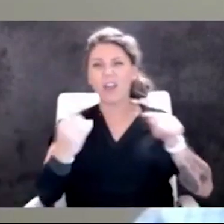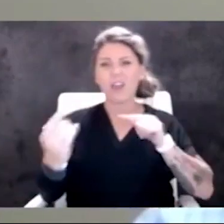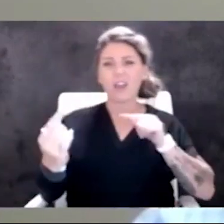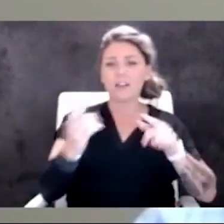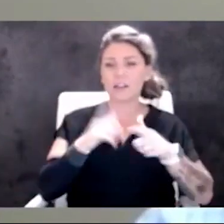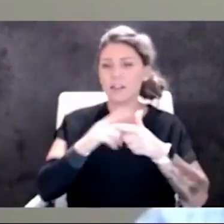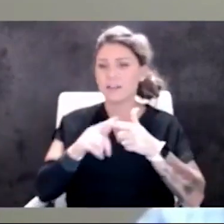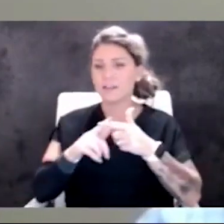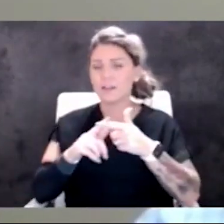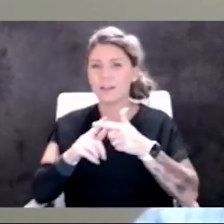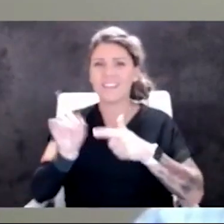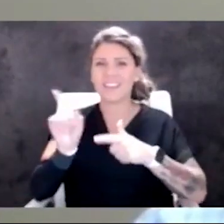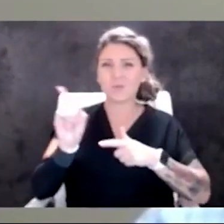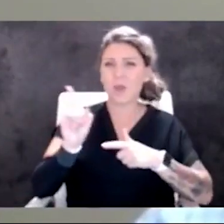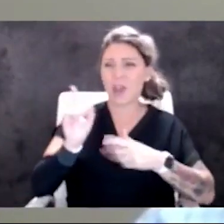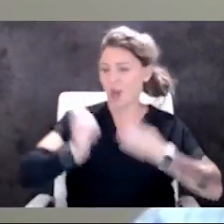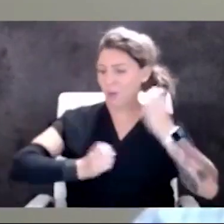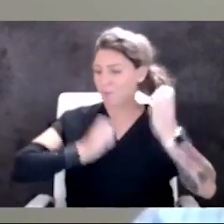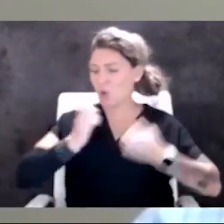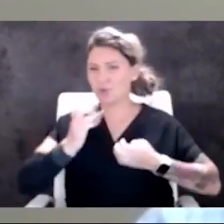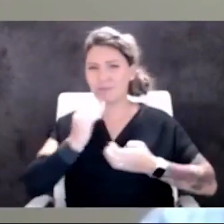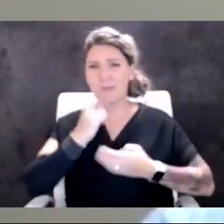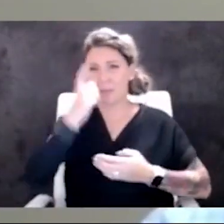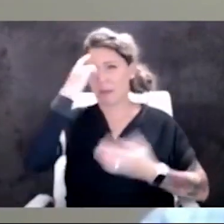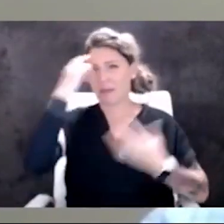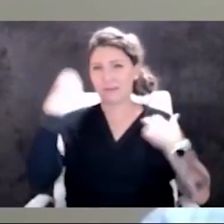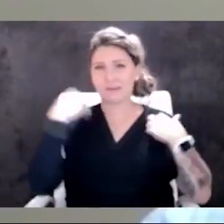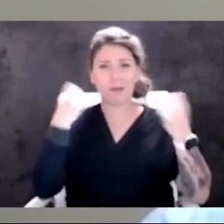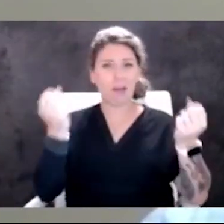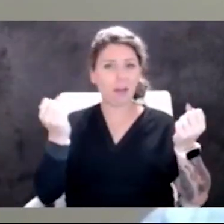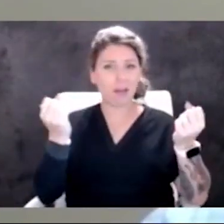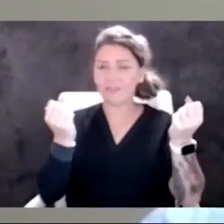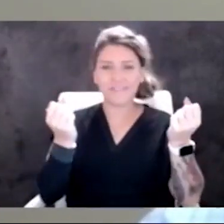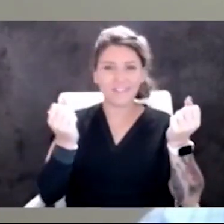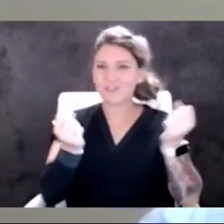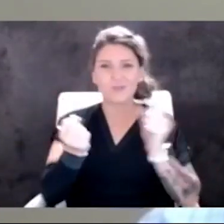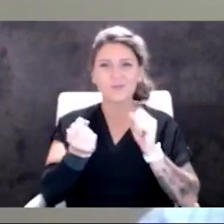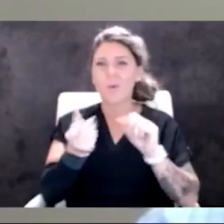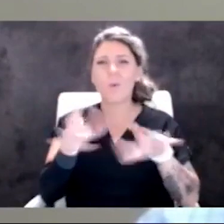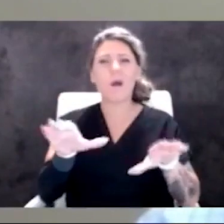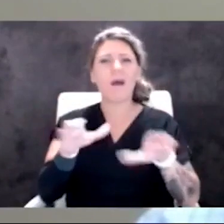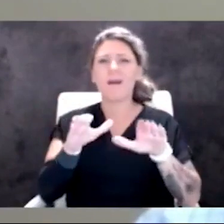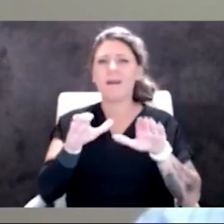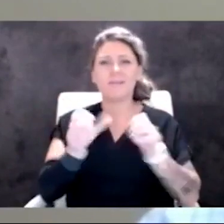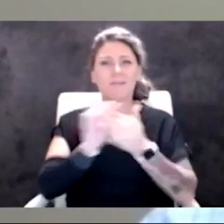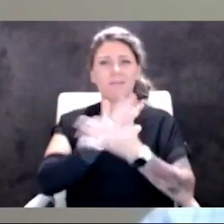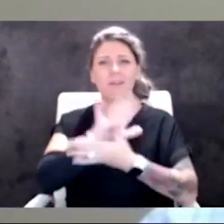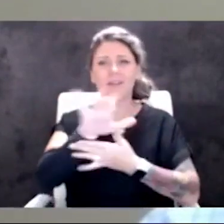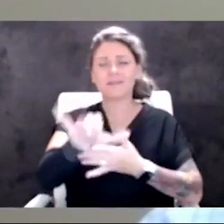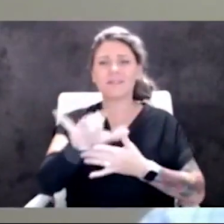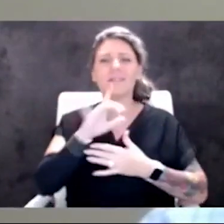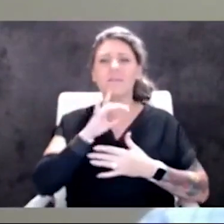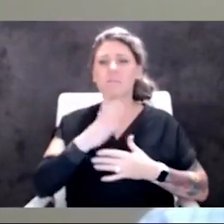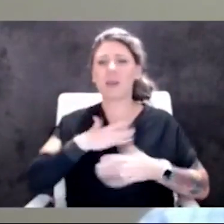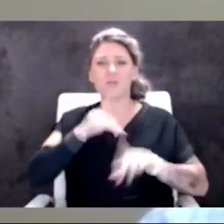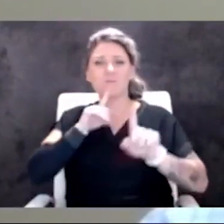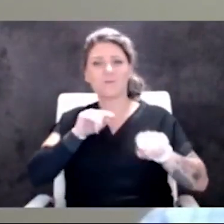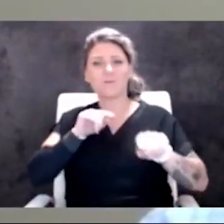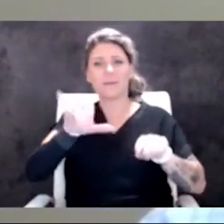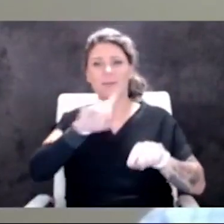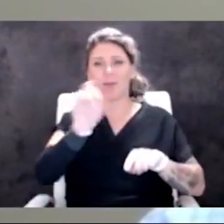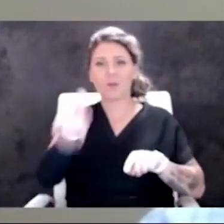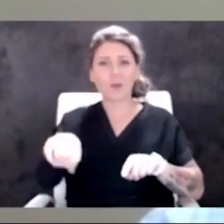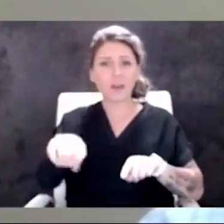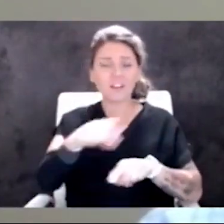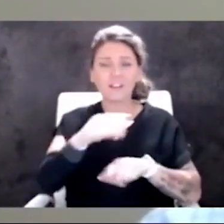on emotional and mental health, which we don't want to cause those strains. And so that would be my response to that question is it's